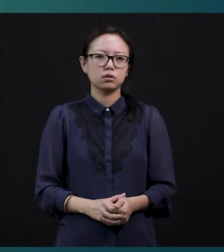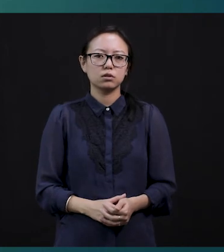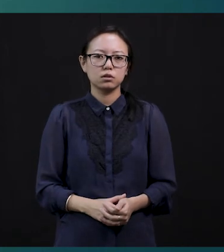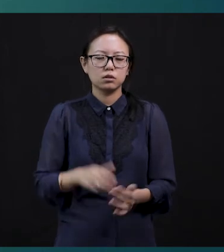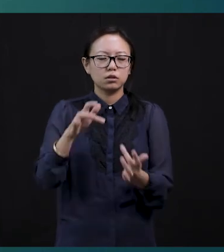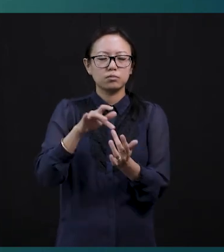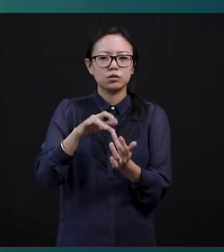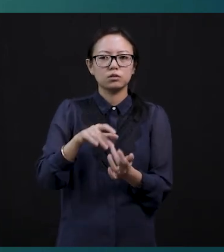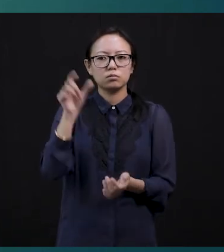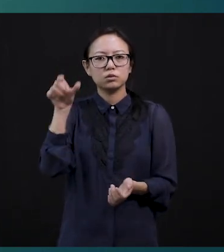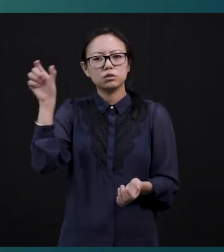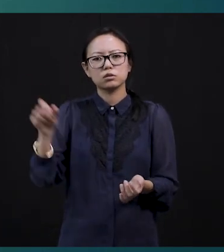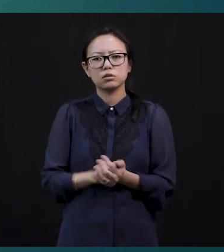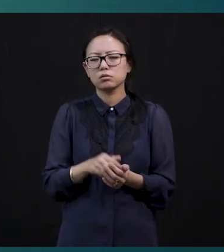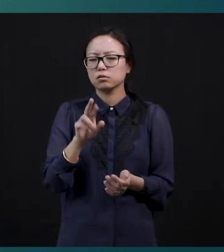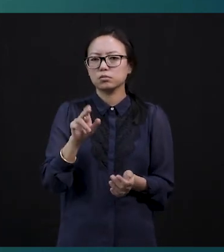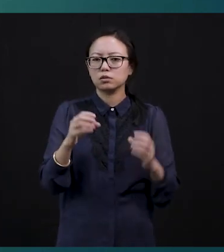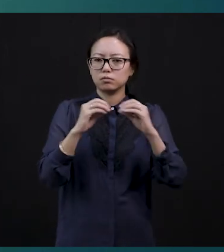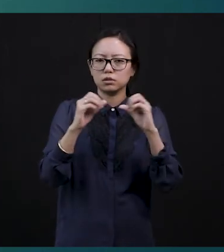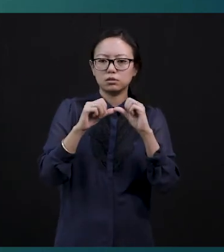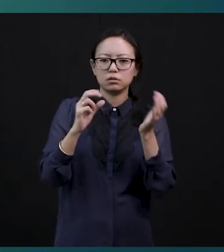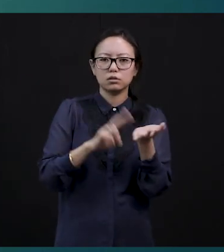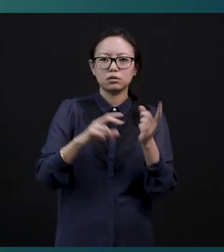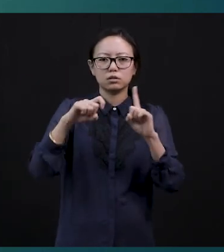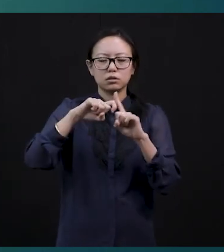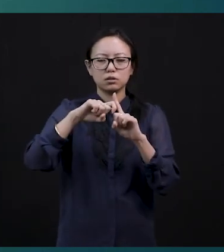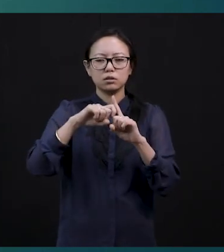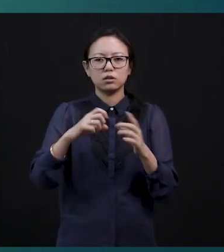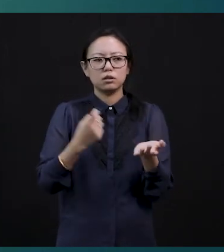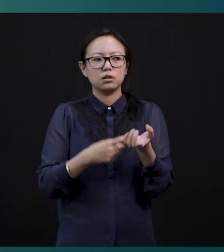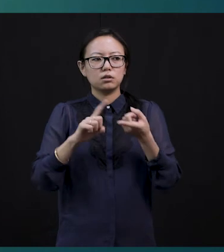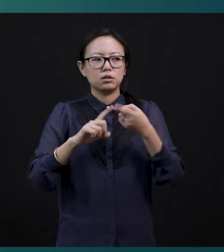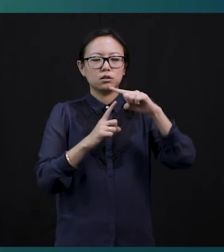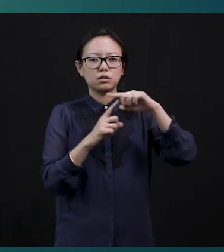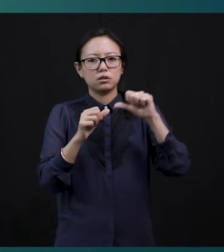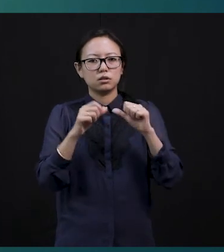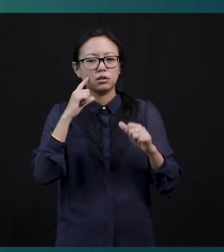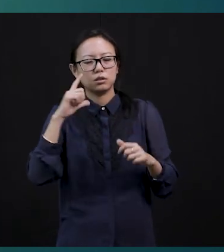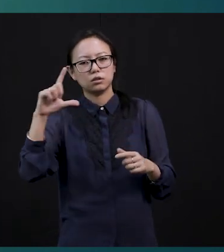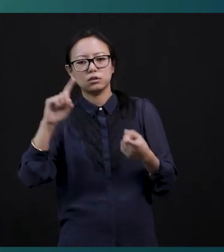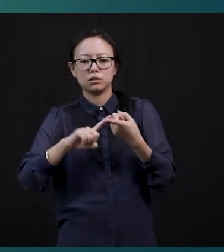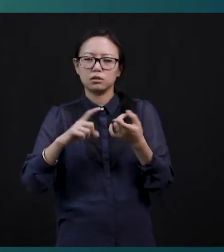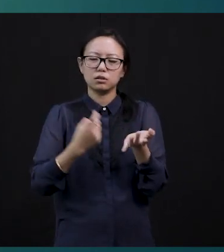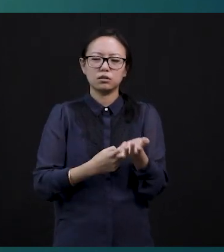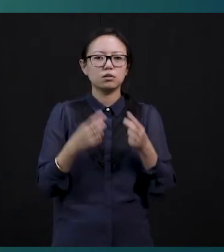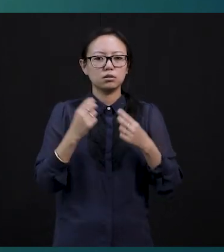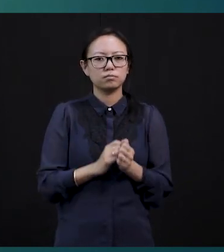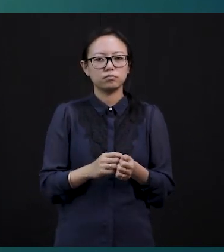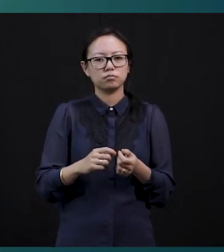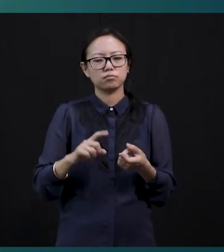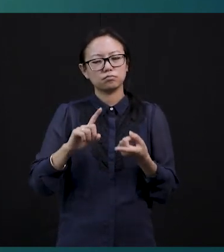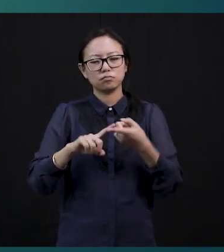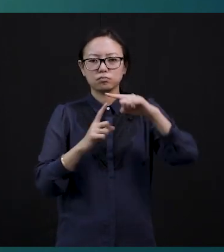meet the demands of a market. So, let's go on to revising what all we